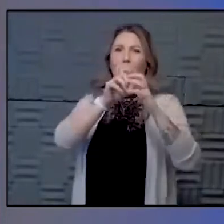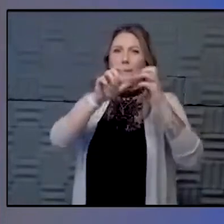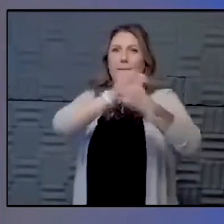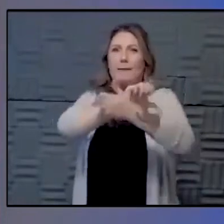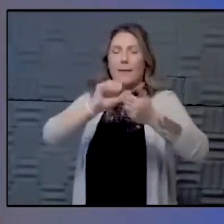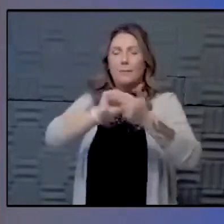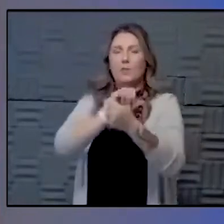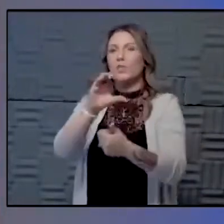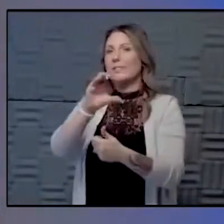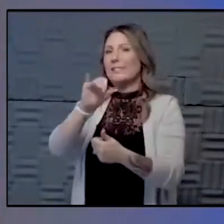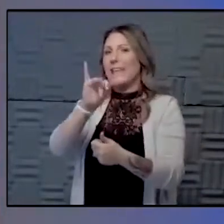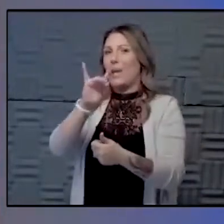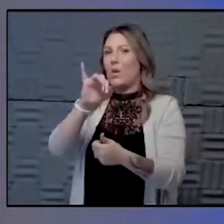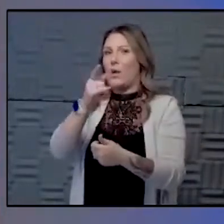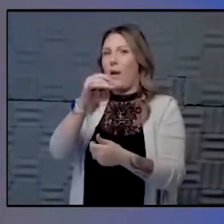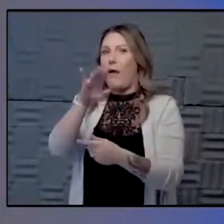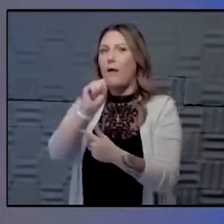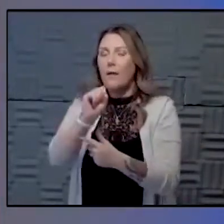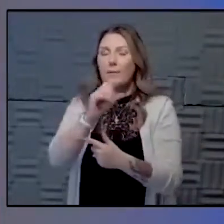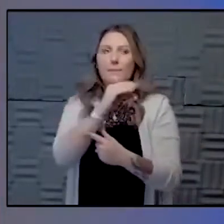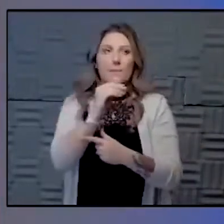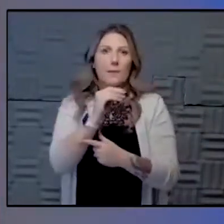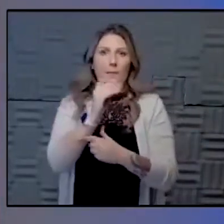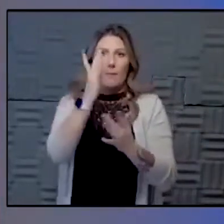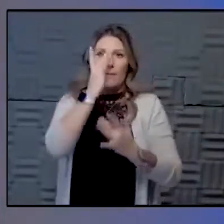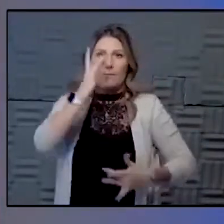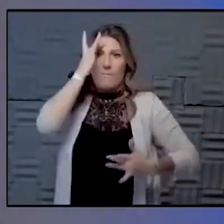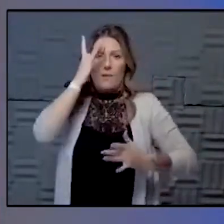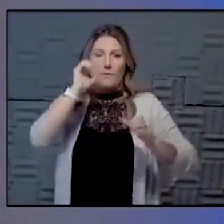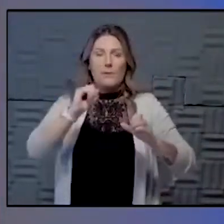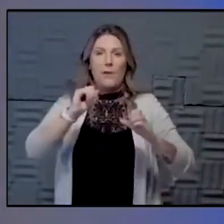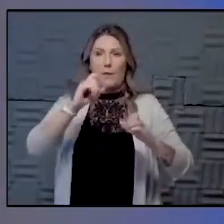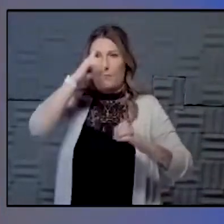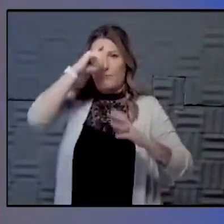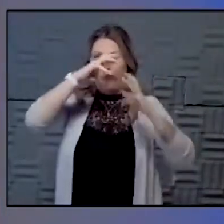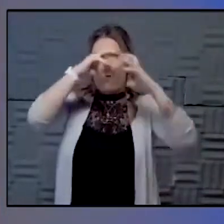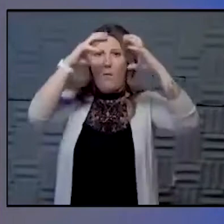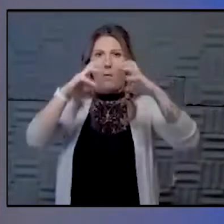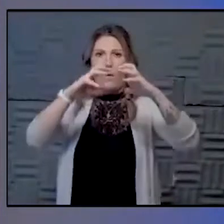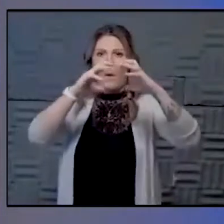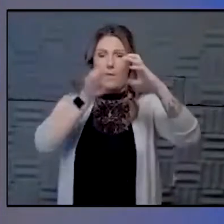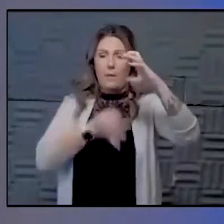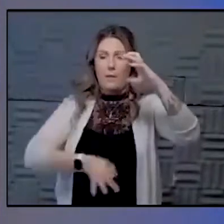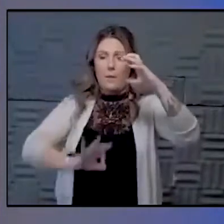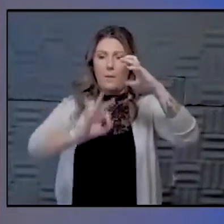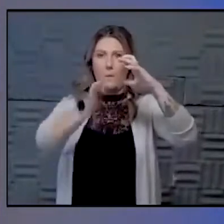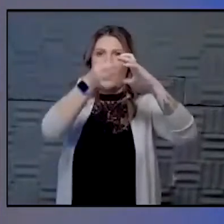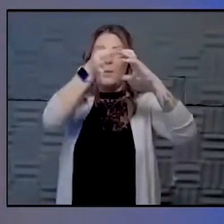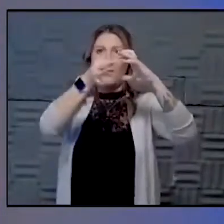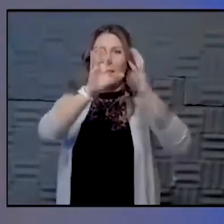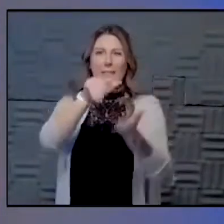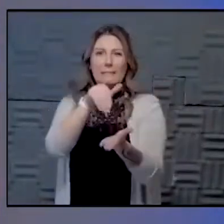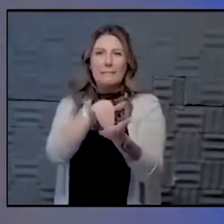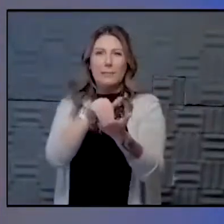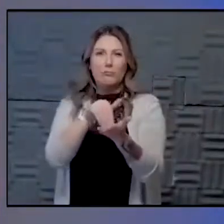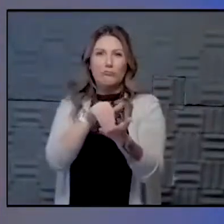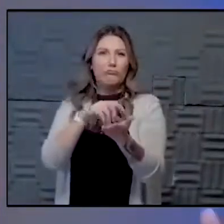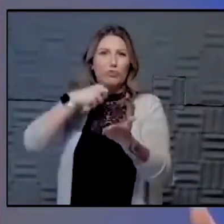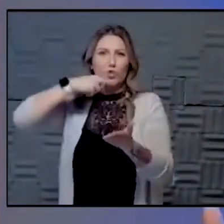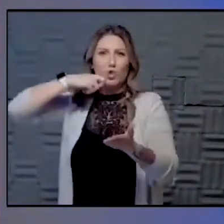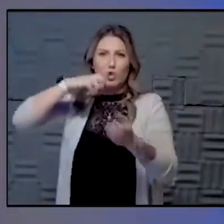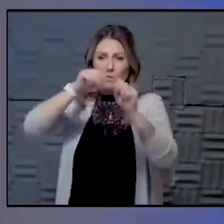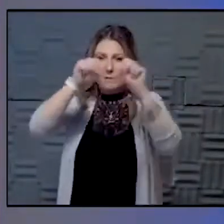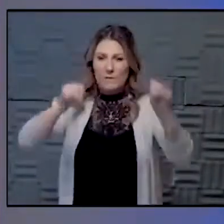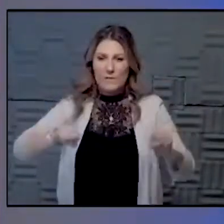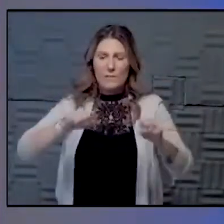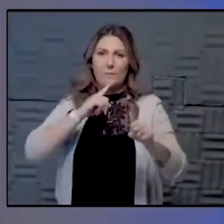of cytokines, and that, the virus can go into the central nervous system because of that, and then result in these kind of